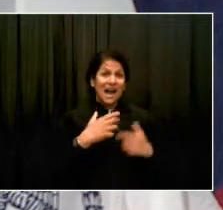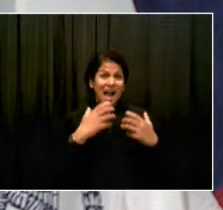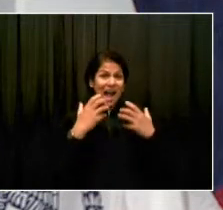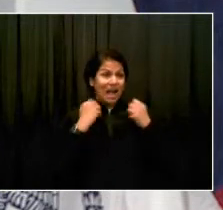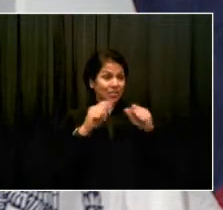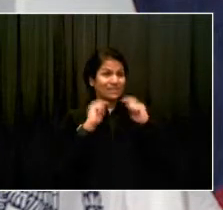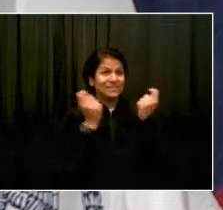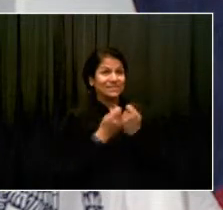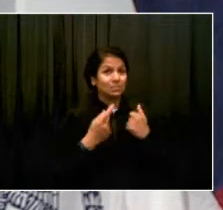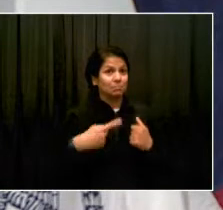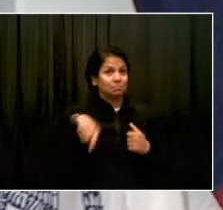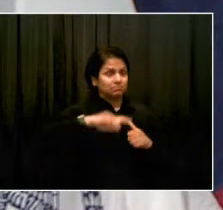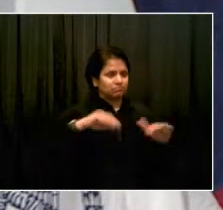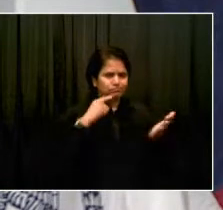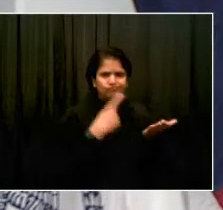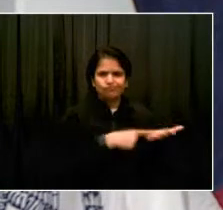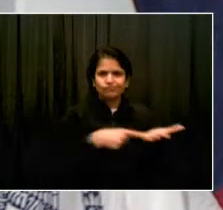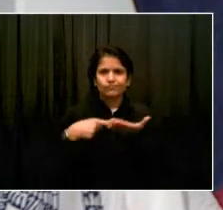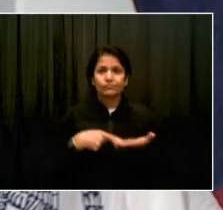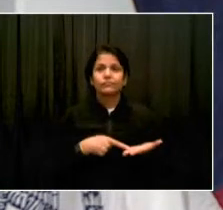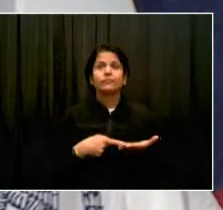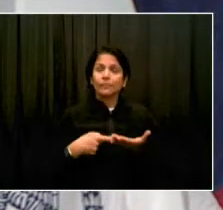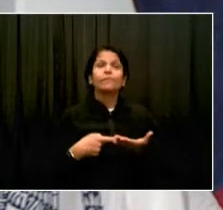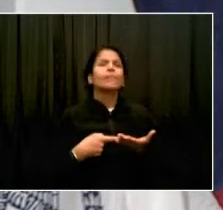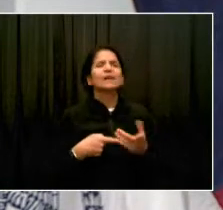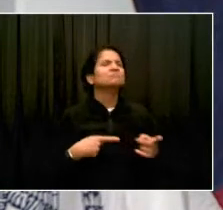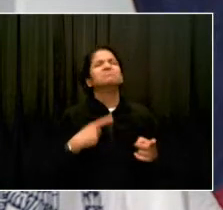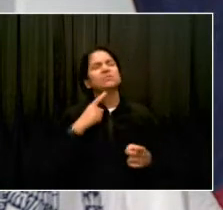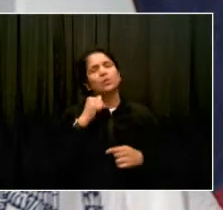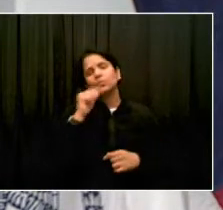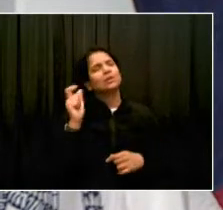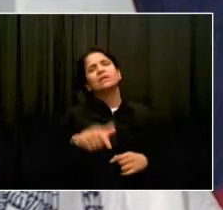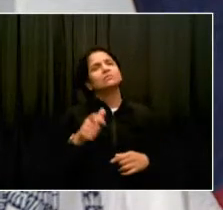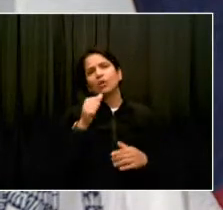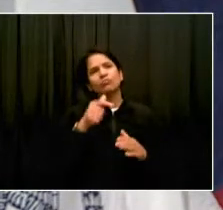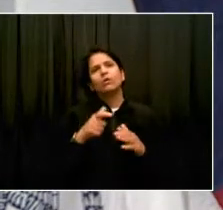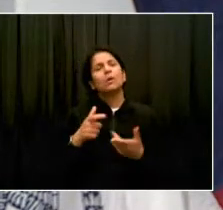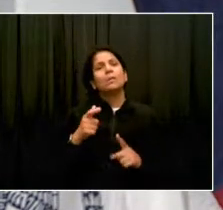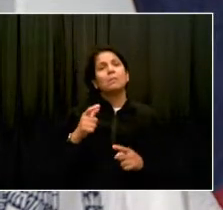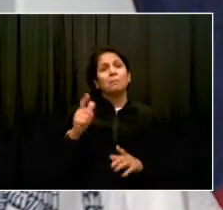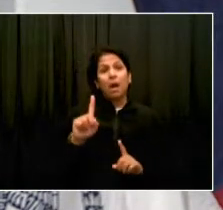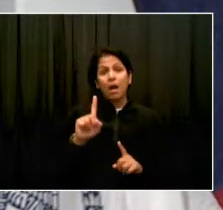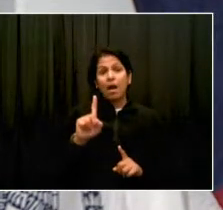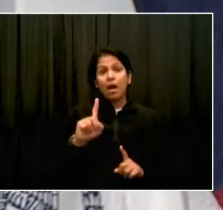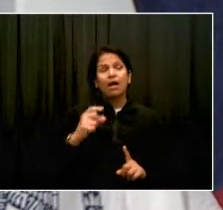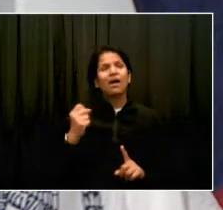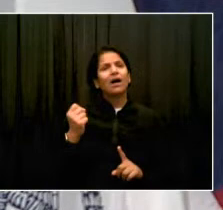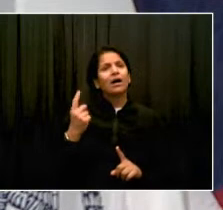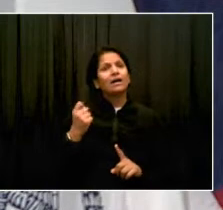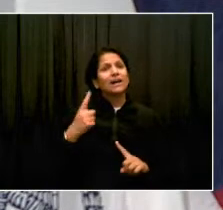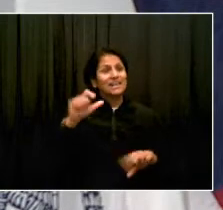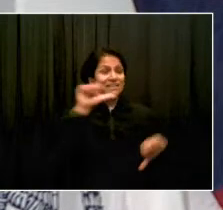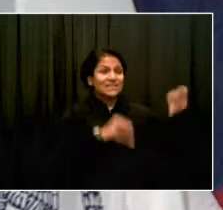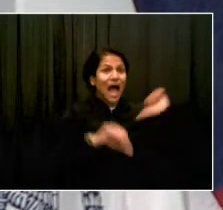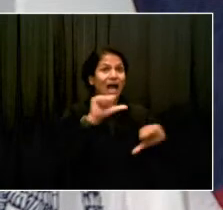and the science. But right now, again, we're seeing extraordinary success.